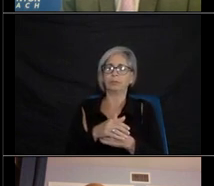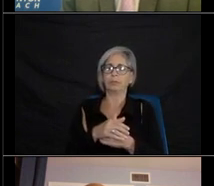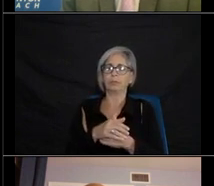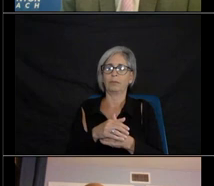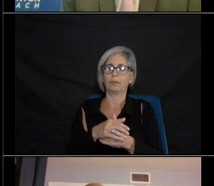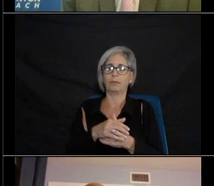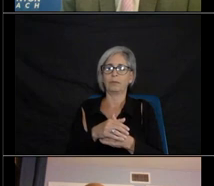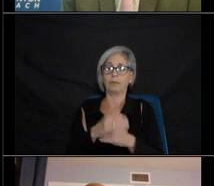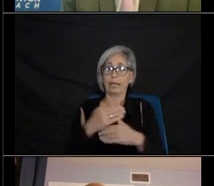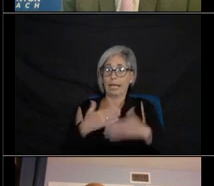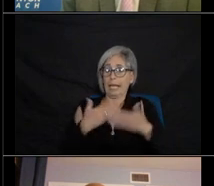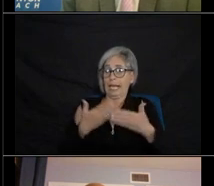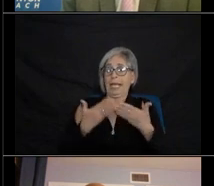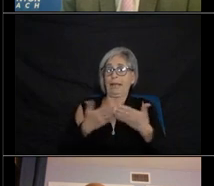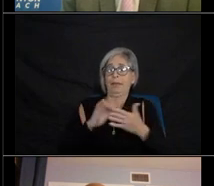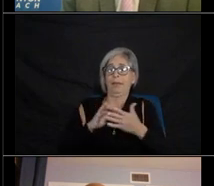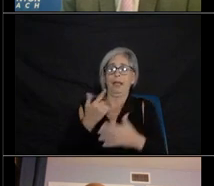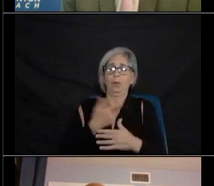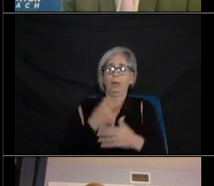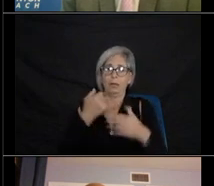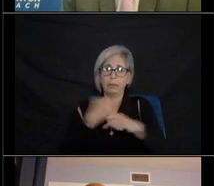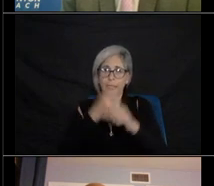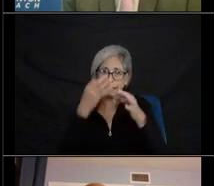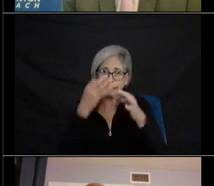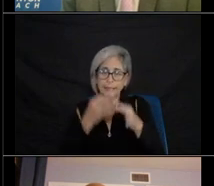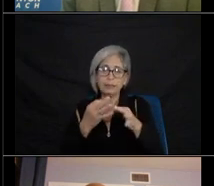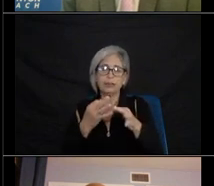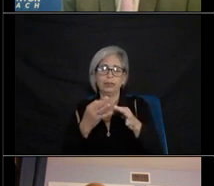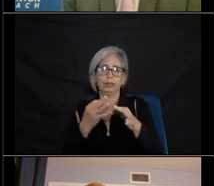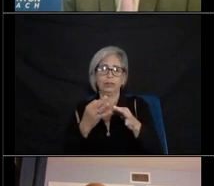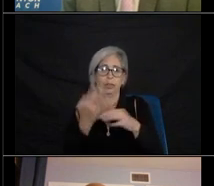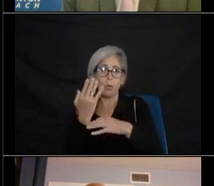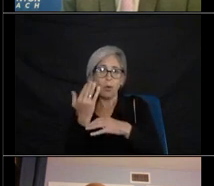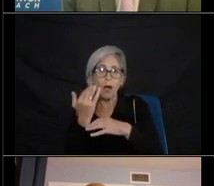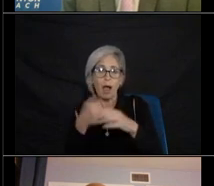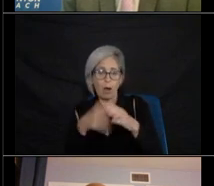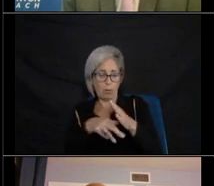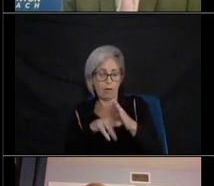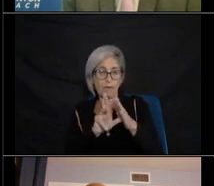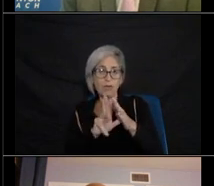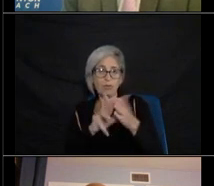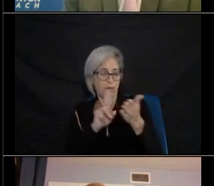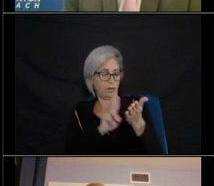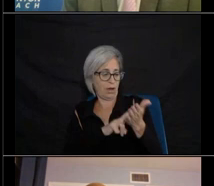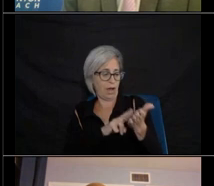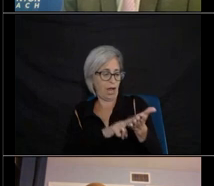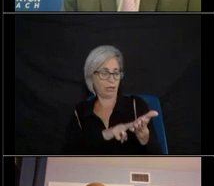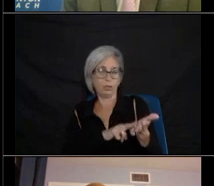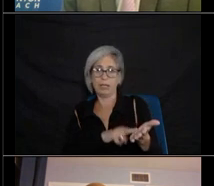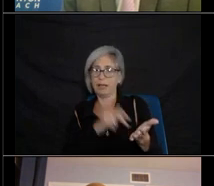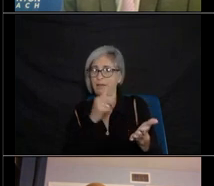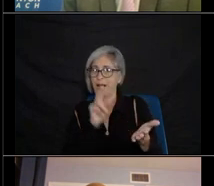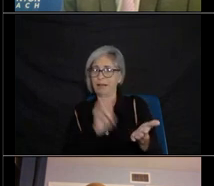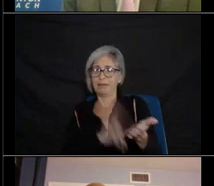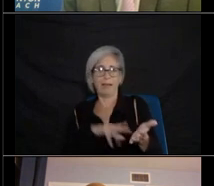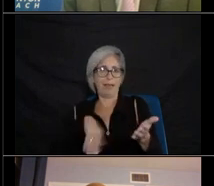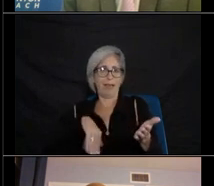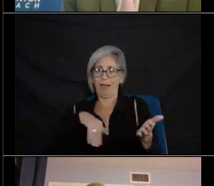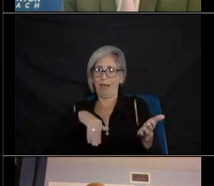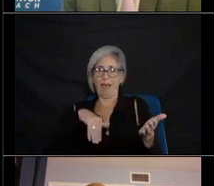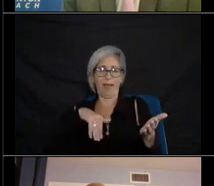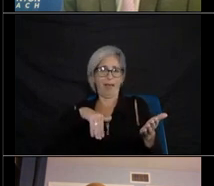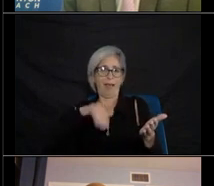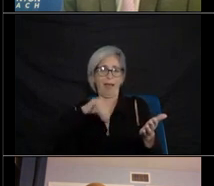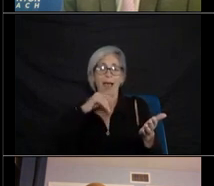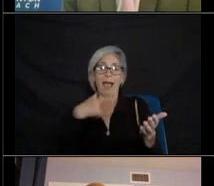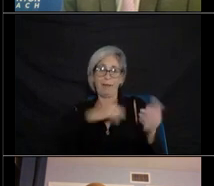that we're making a decision because after reviewing the contract, I'd have not signed it. And so even though I